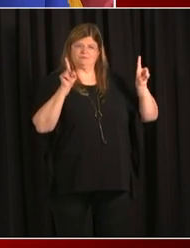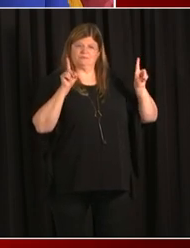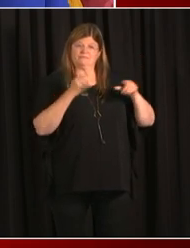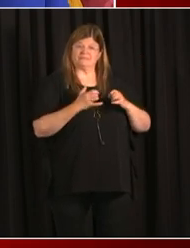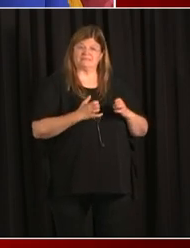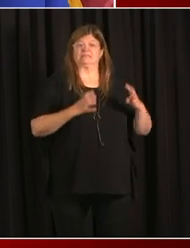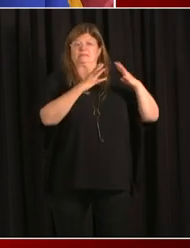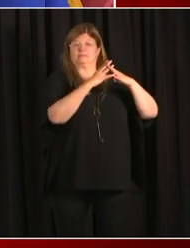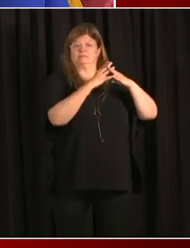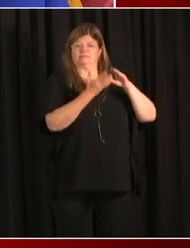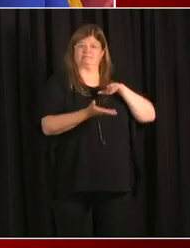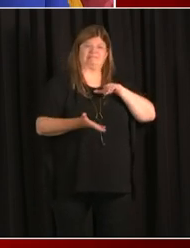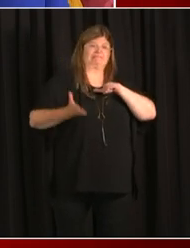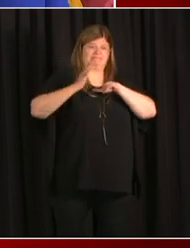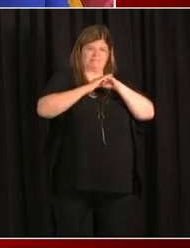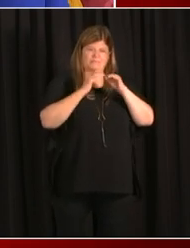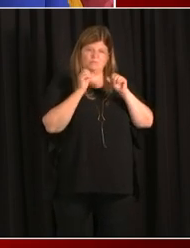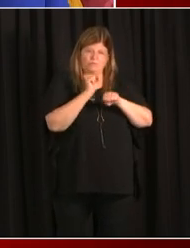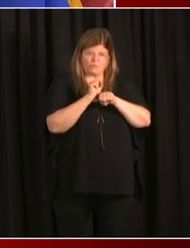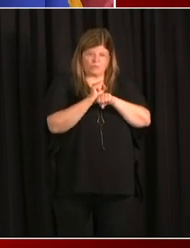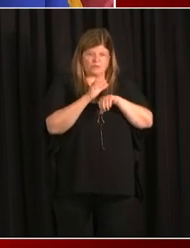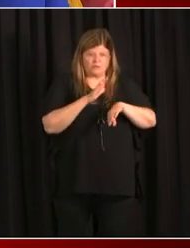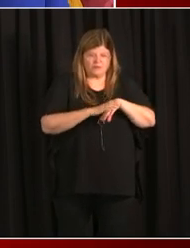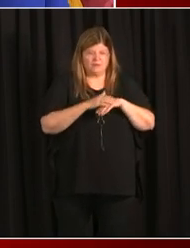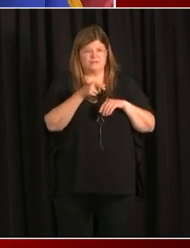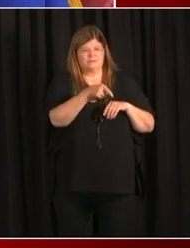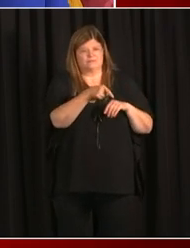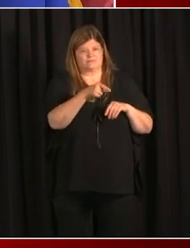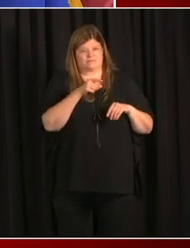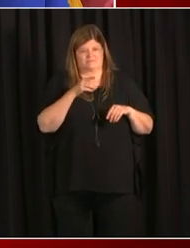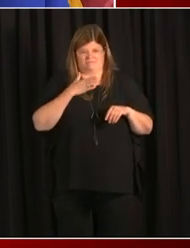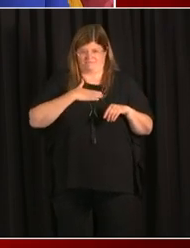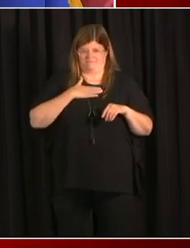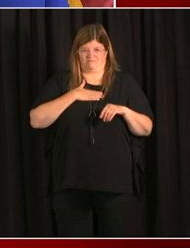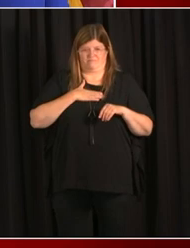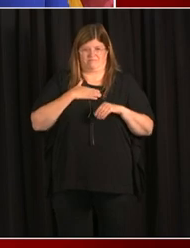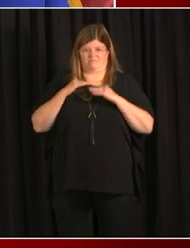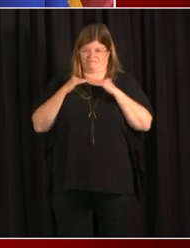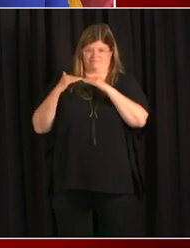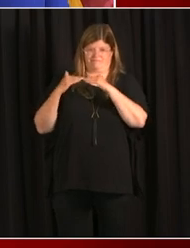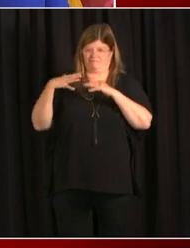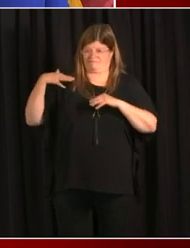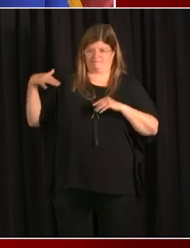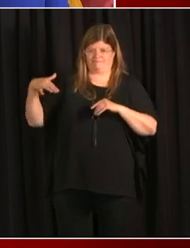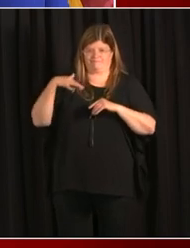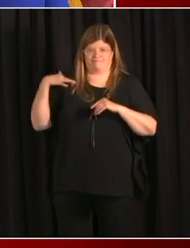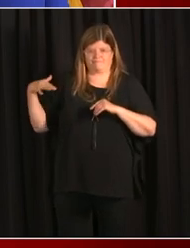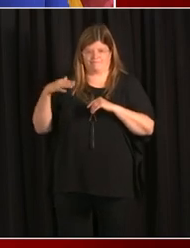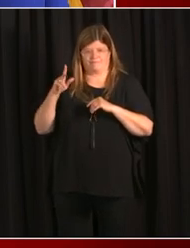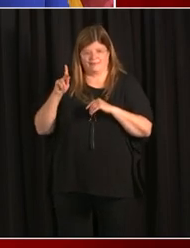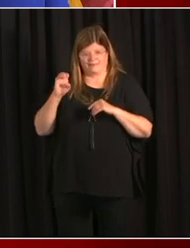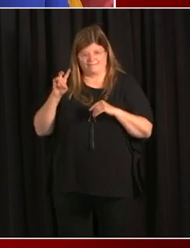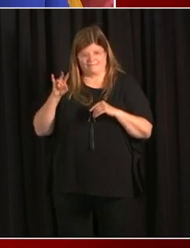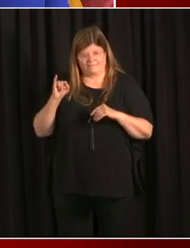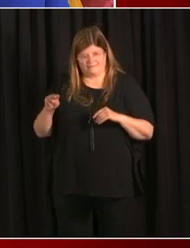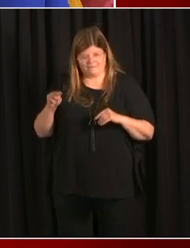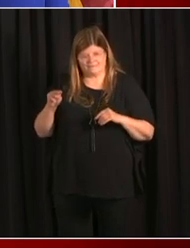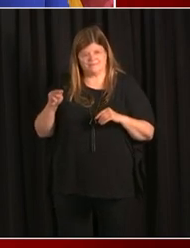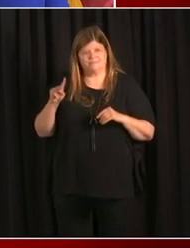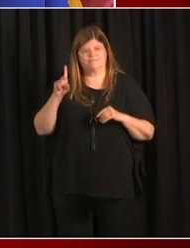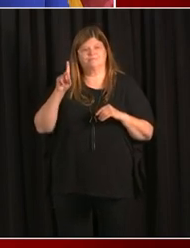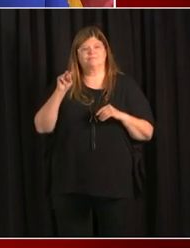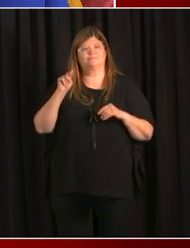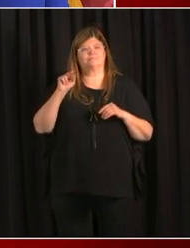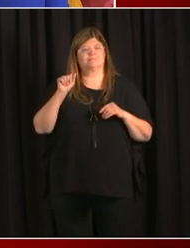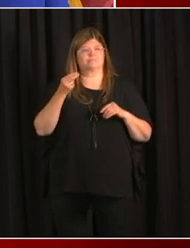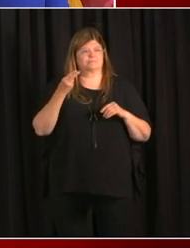building upon the work that has been done by my colleague Kevin Donahue, and interim city